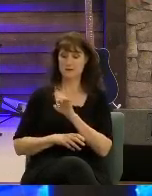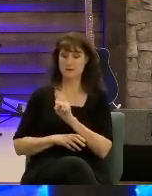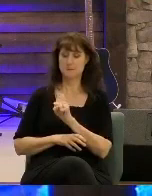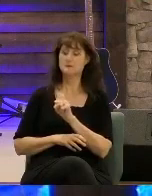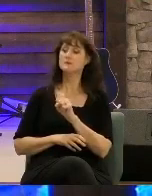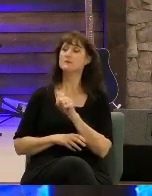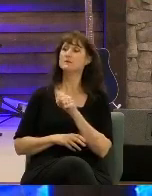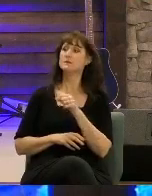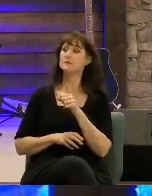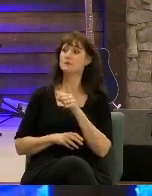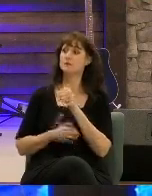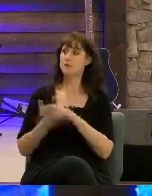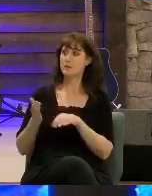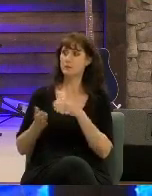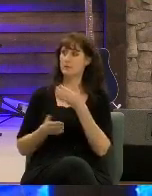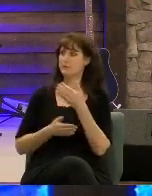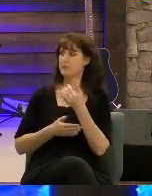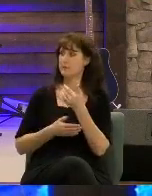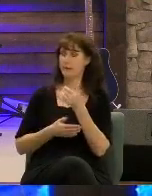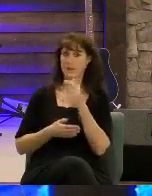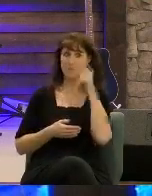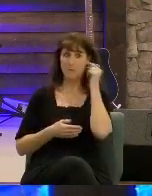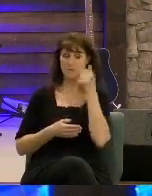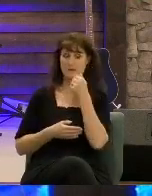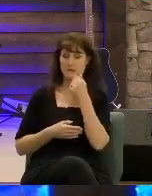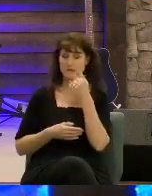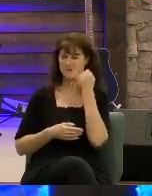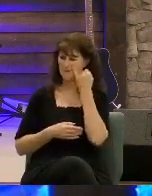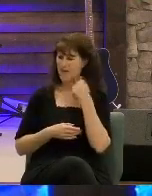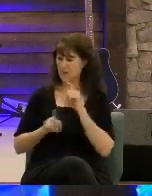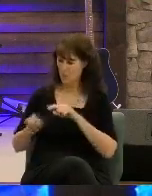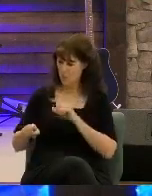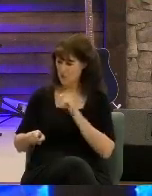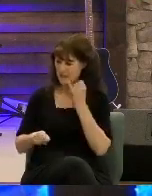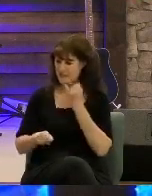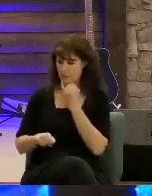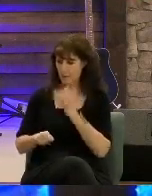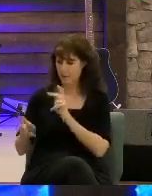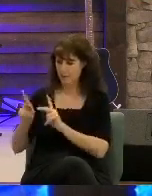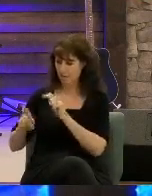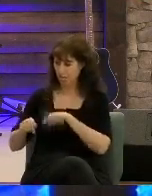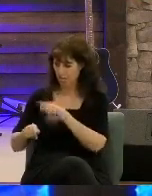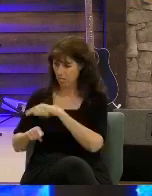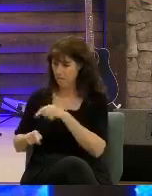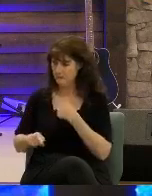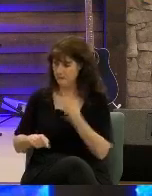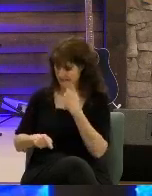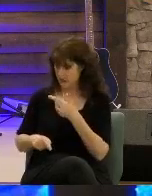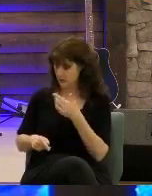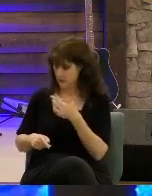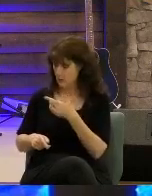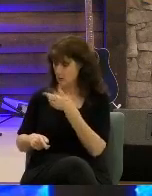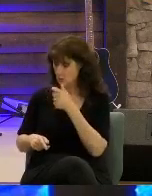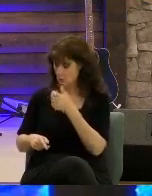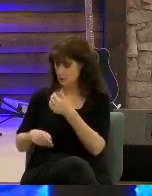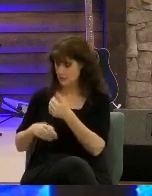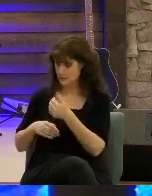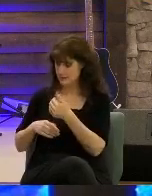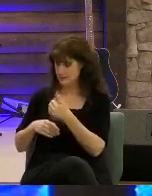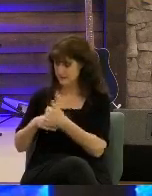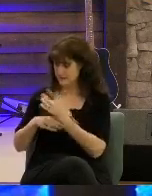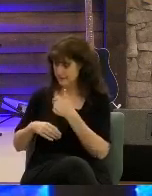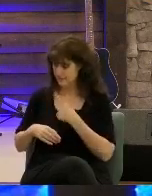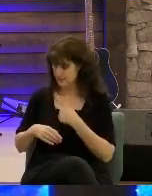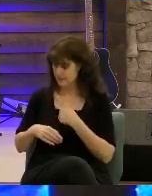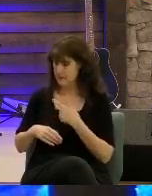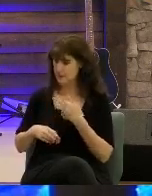asked God, "If I go to the Israelites and say to them, 'The God of your fathers has sent to you,' and they ask me, 'What is his